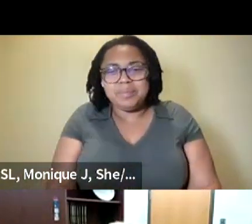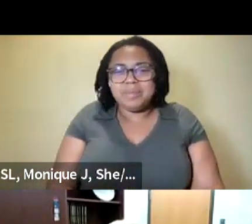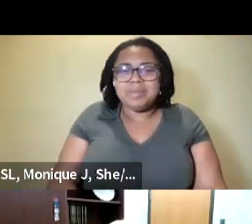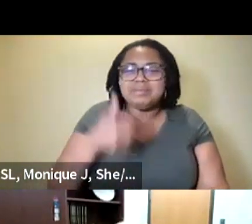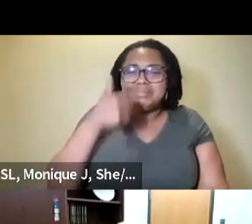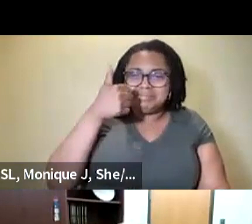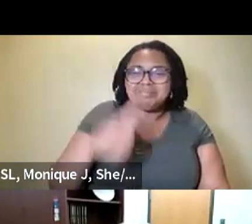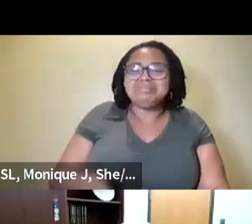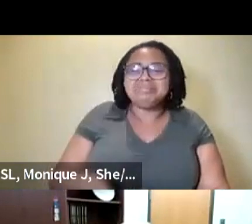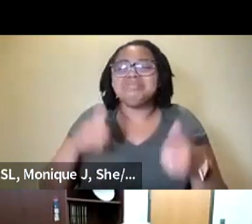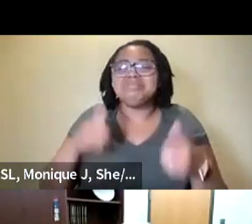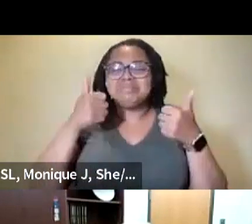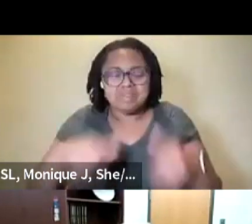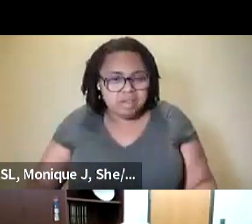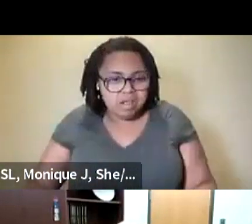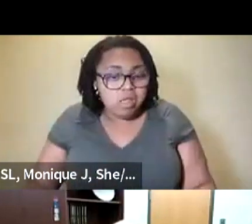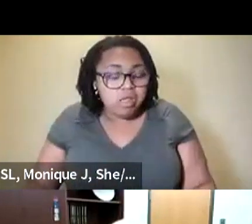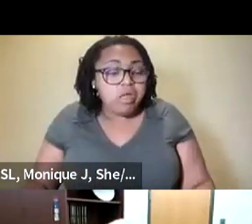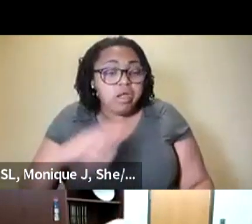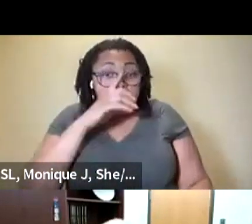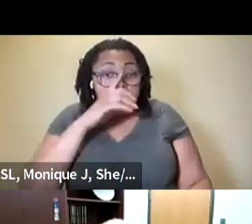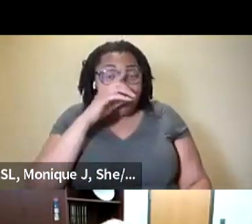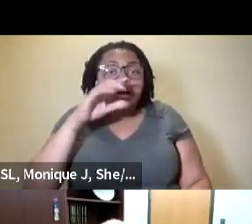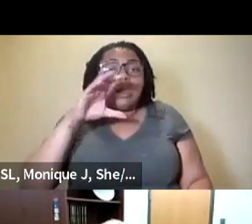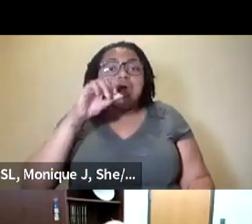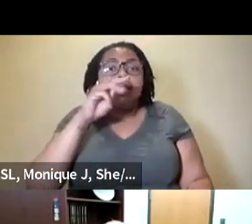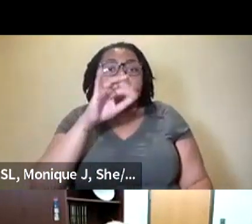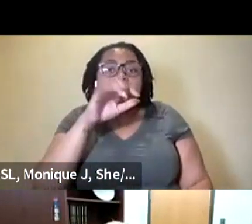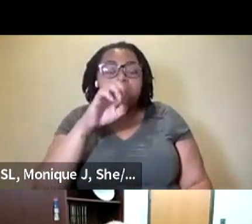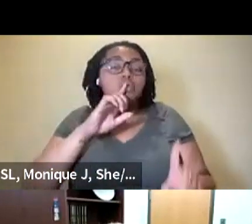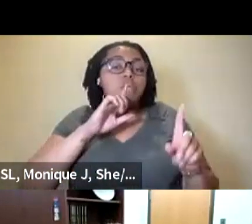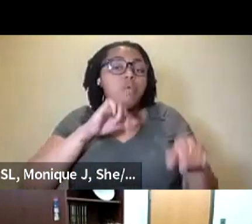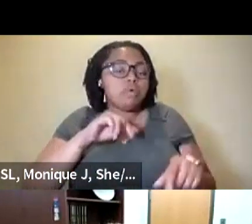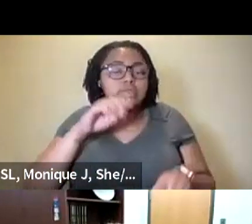Oh, gotcha. Committee reports. Bylaws did not meet.